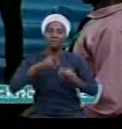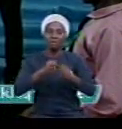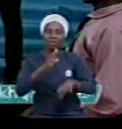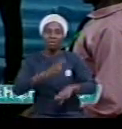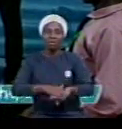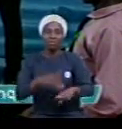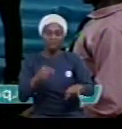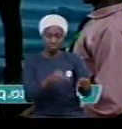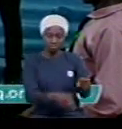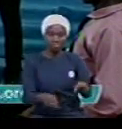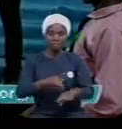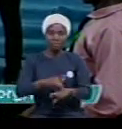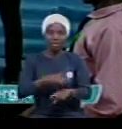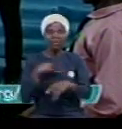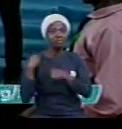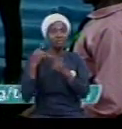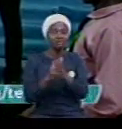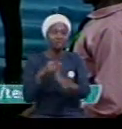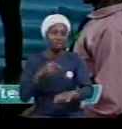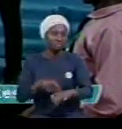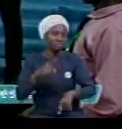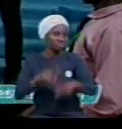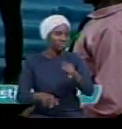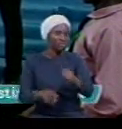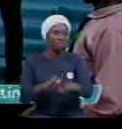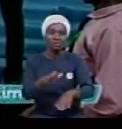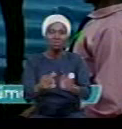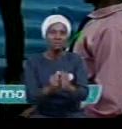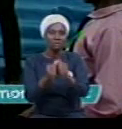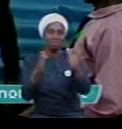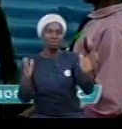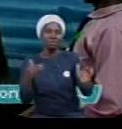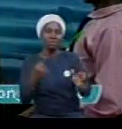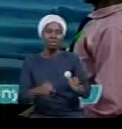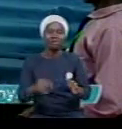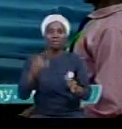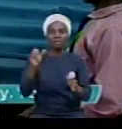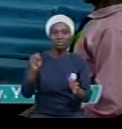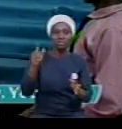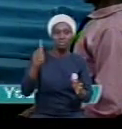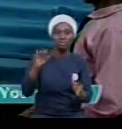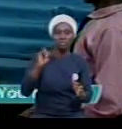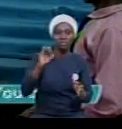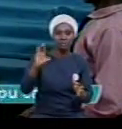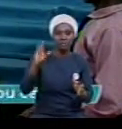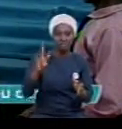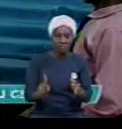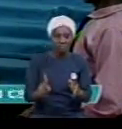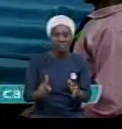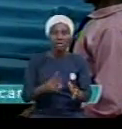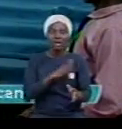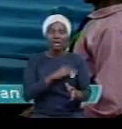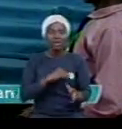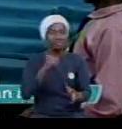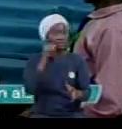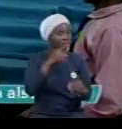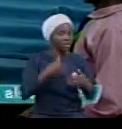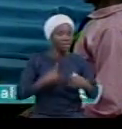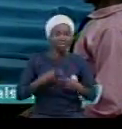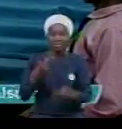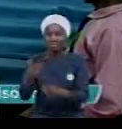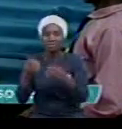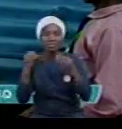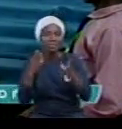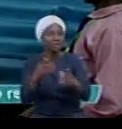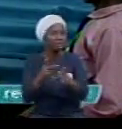raised up here. And she says she has visited so many places except Abalist. He didn't go to Abalist and she did not go